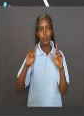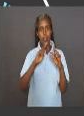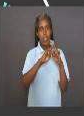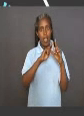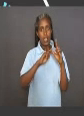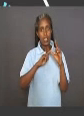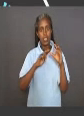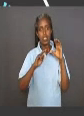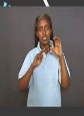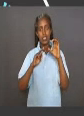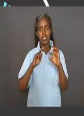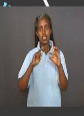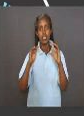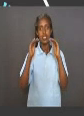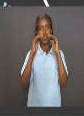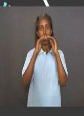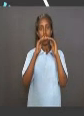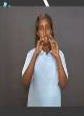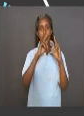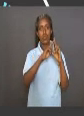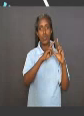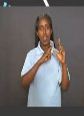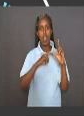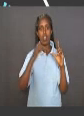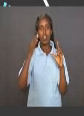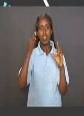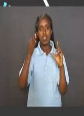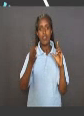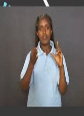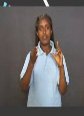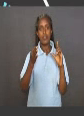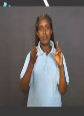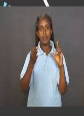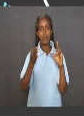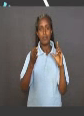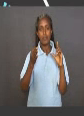Angle C is congruent to angle F.